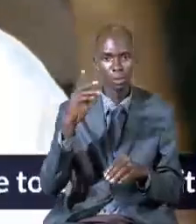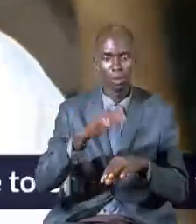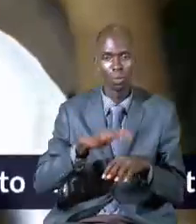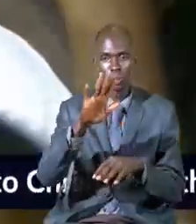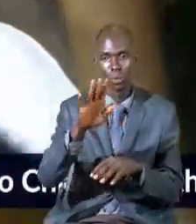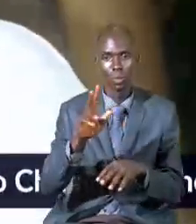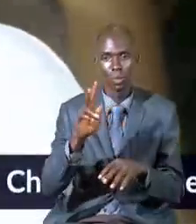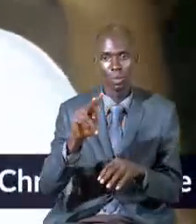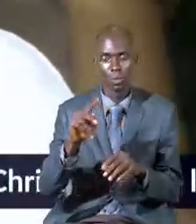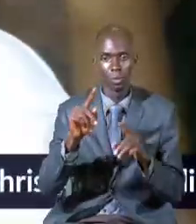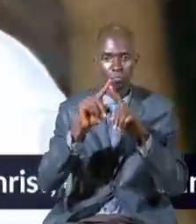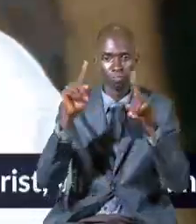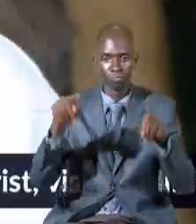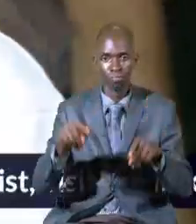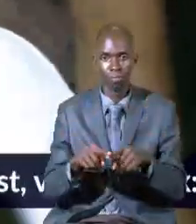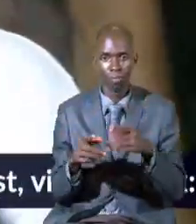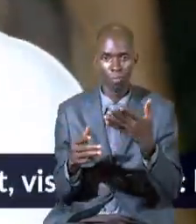Connect